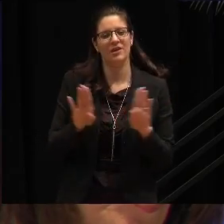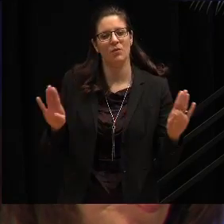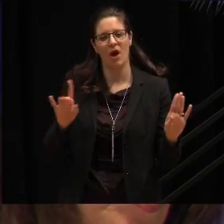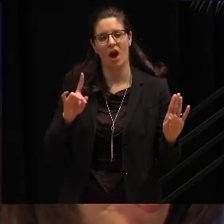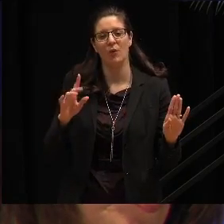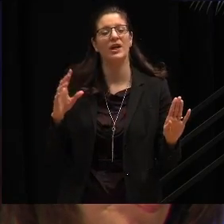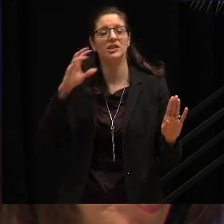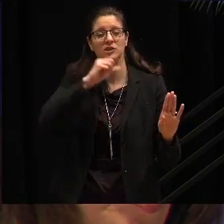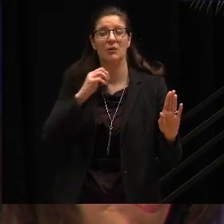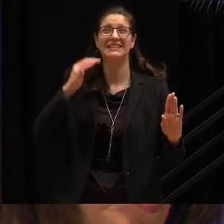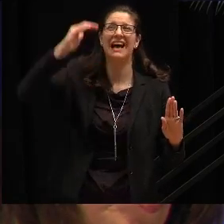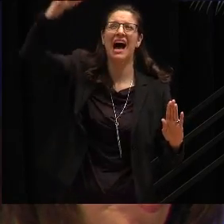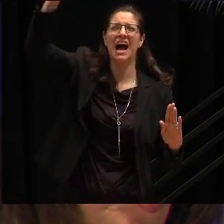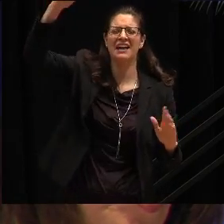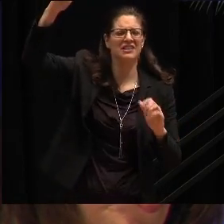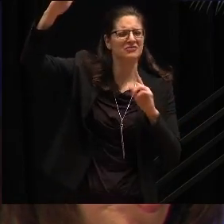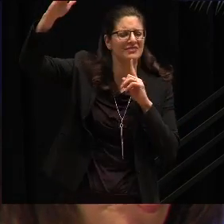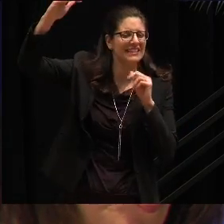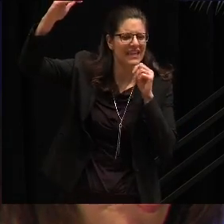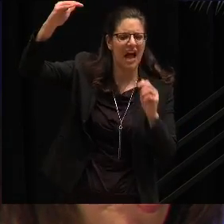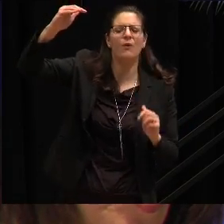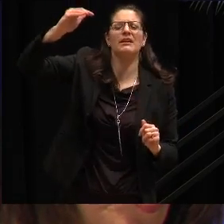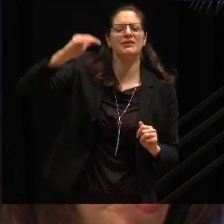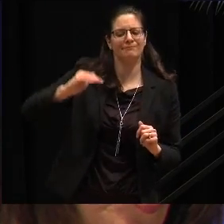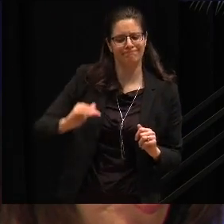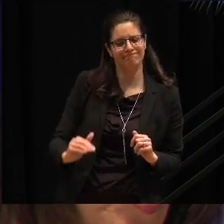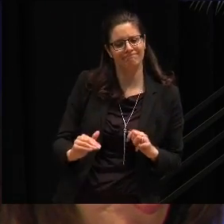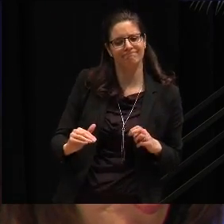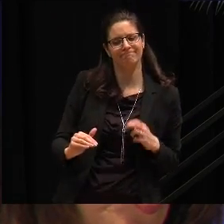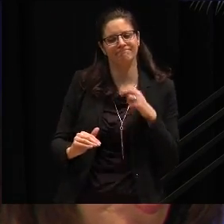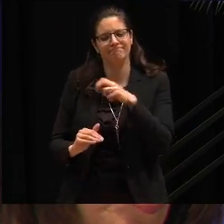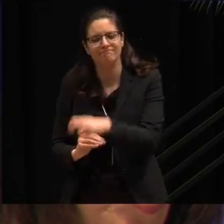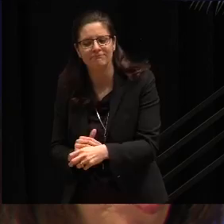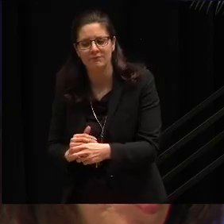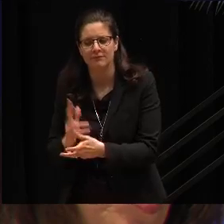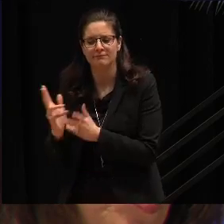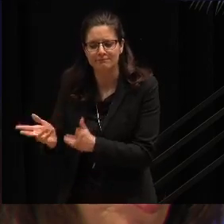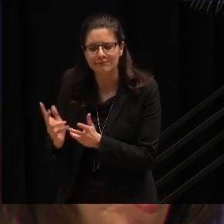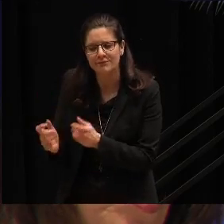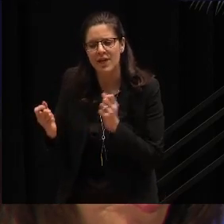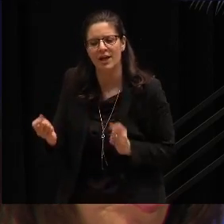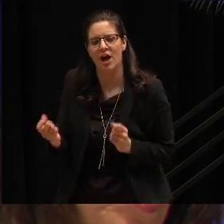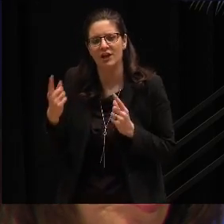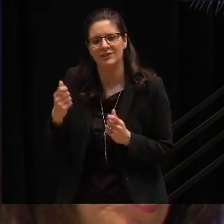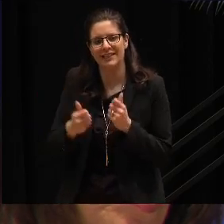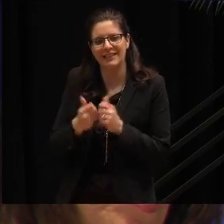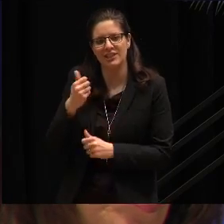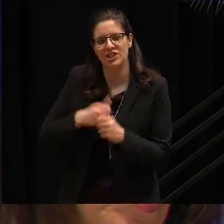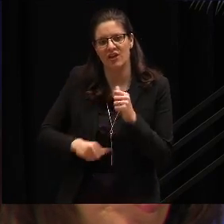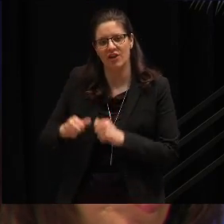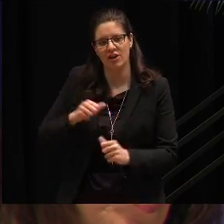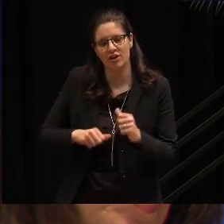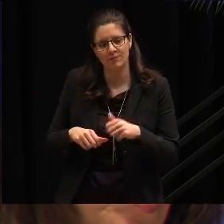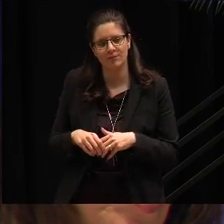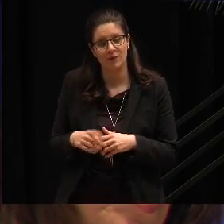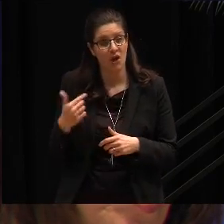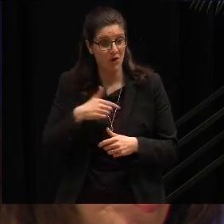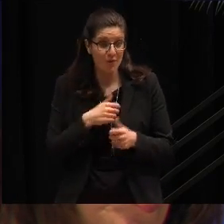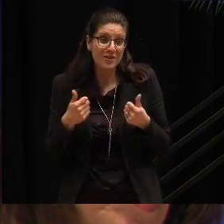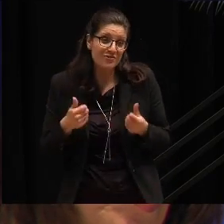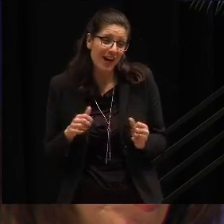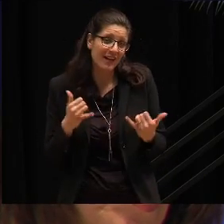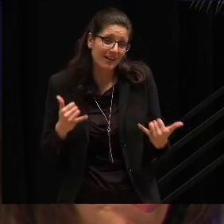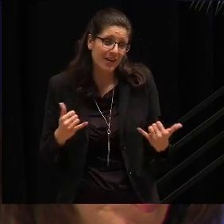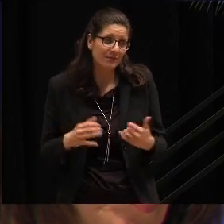and we need to start looking for ways to go over that wall and to understand the other. And I think a lot of us are trying to do that these